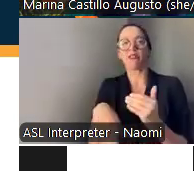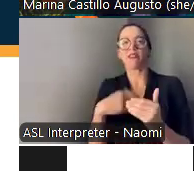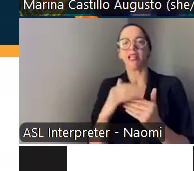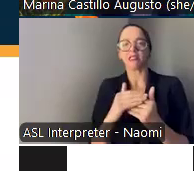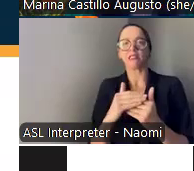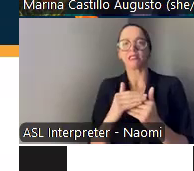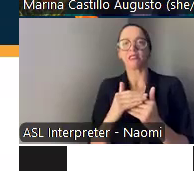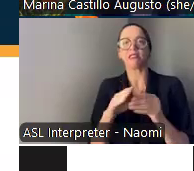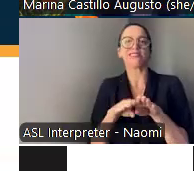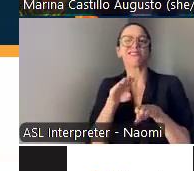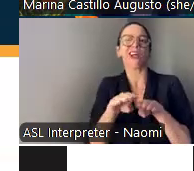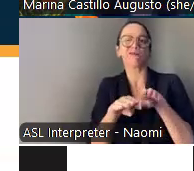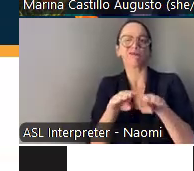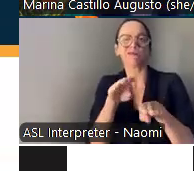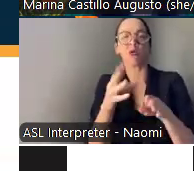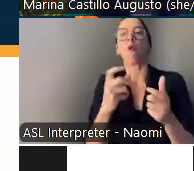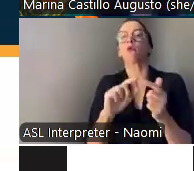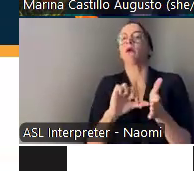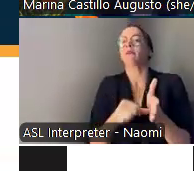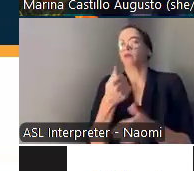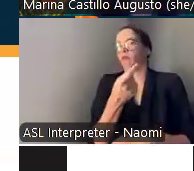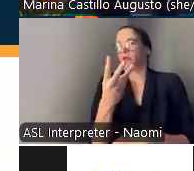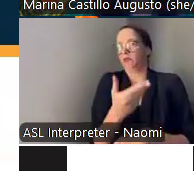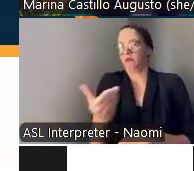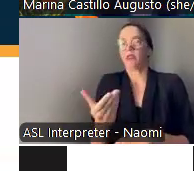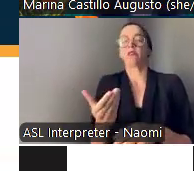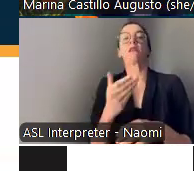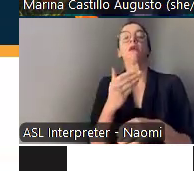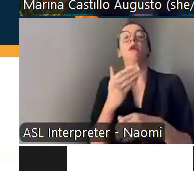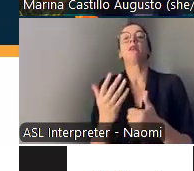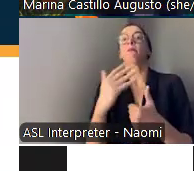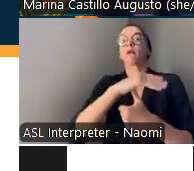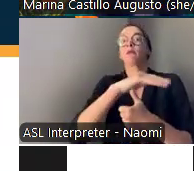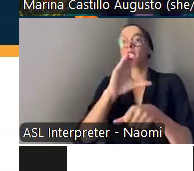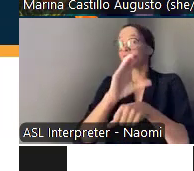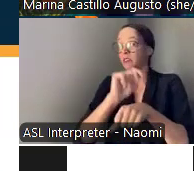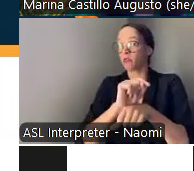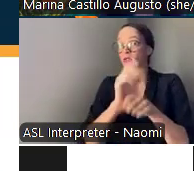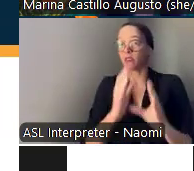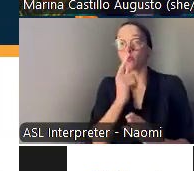is Maya Sandifor, and she is with